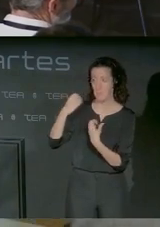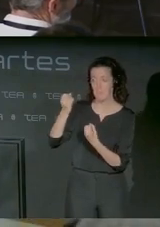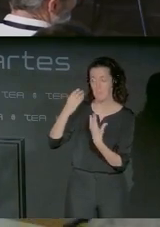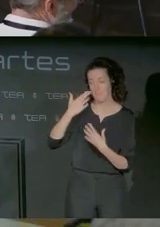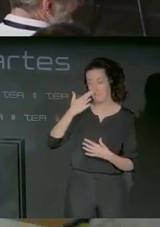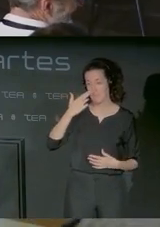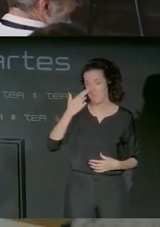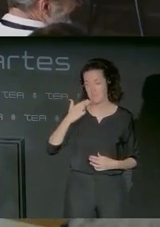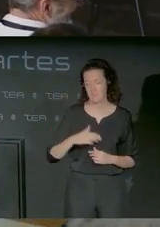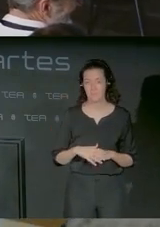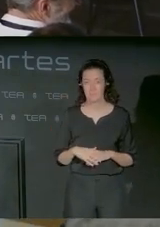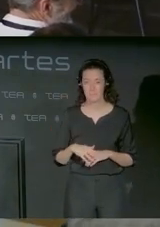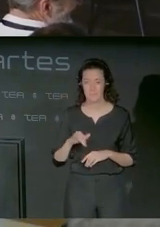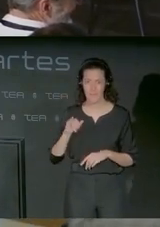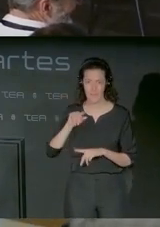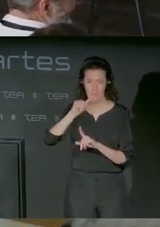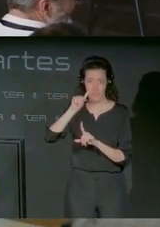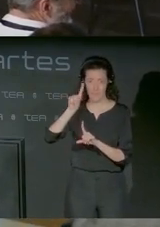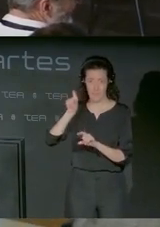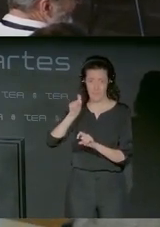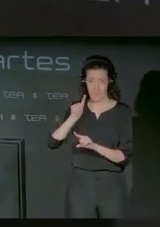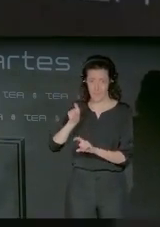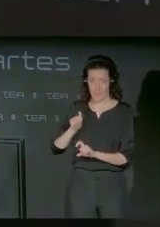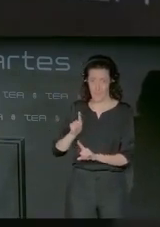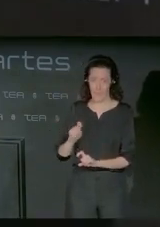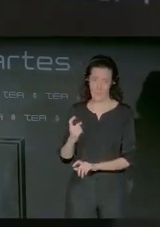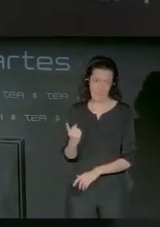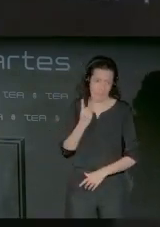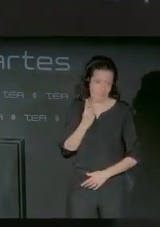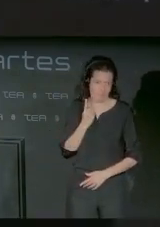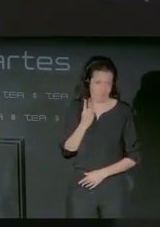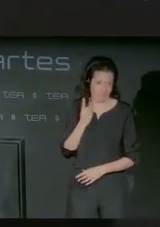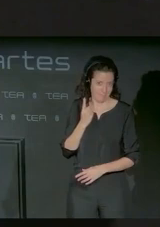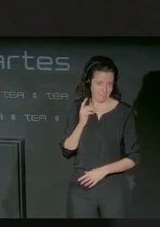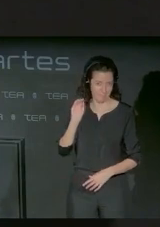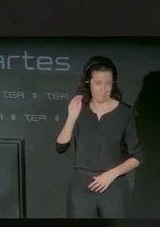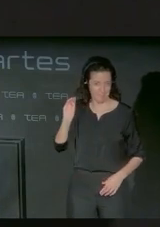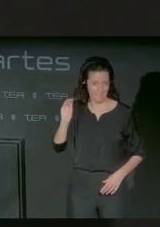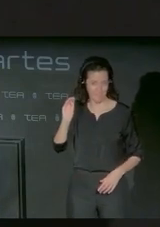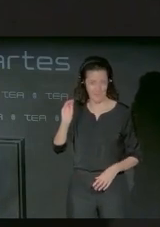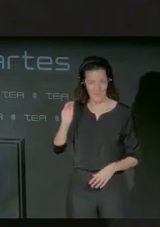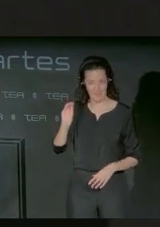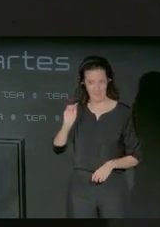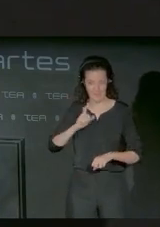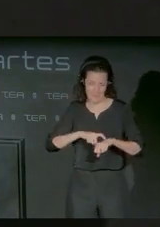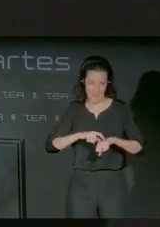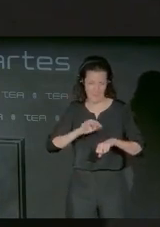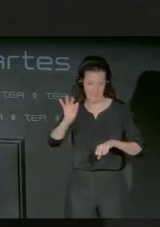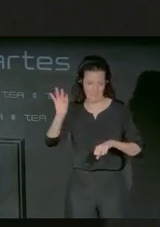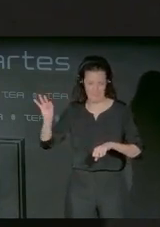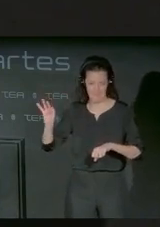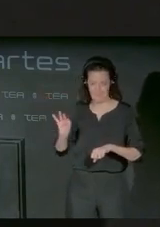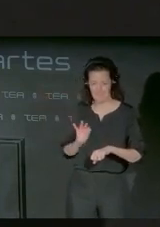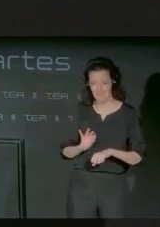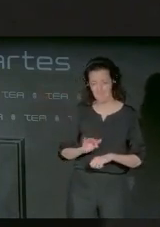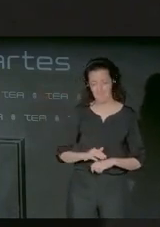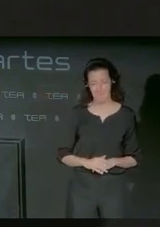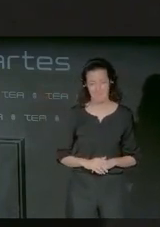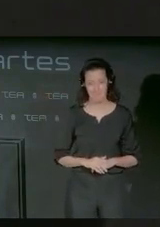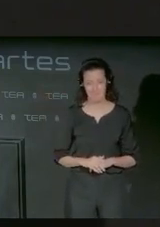one so my colleague can also ask. I was really pleased to see that you talk about IP rights